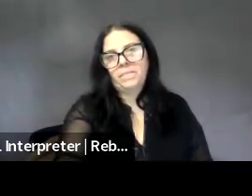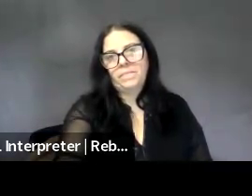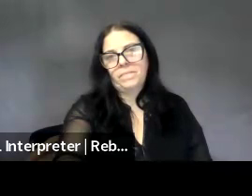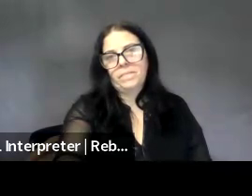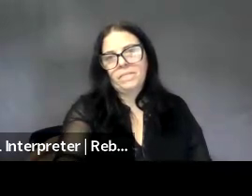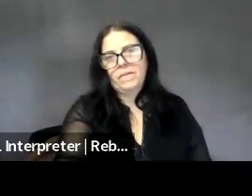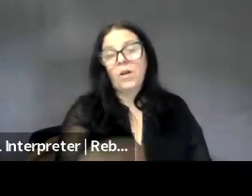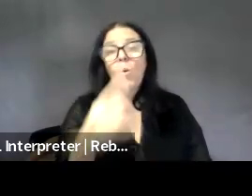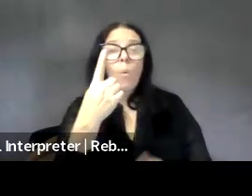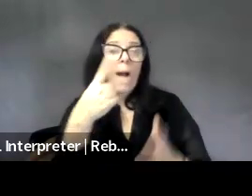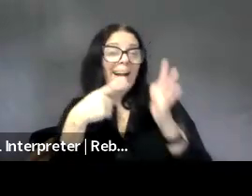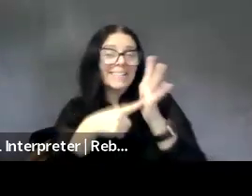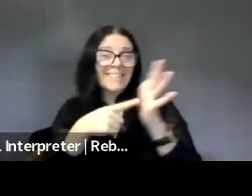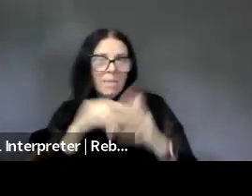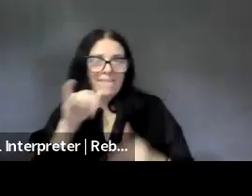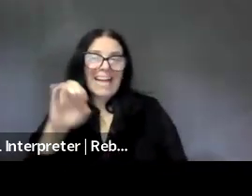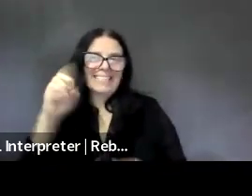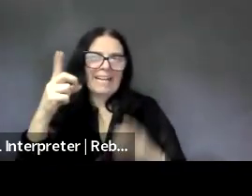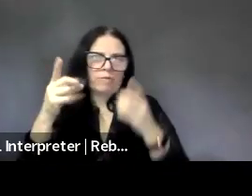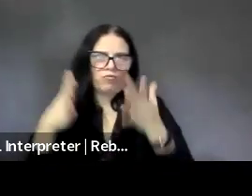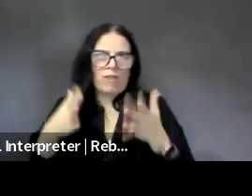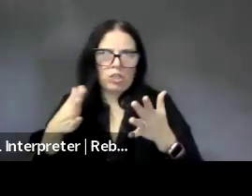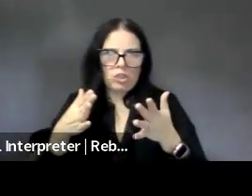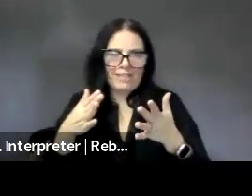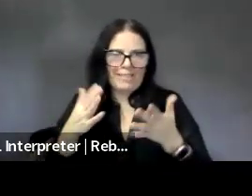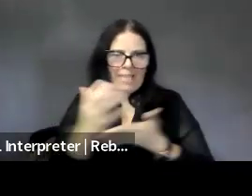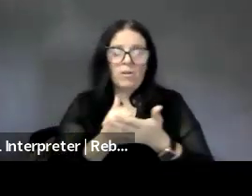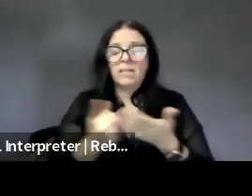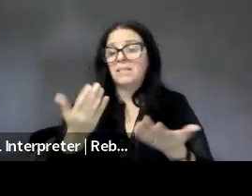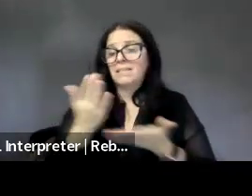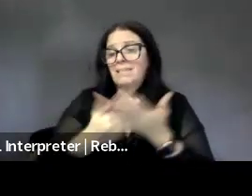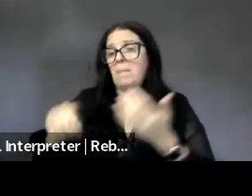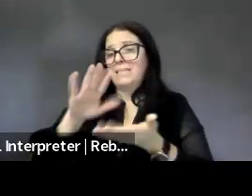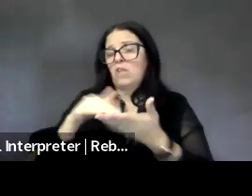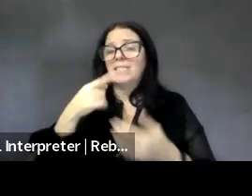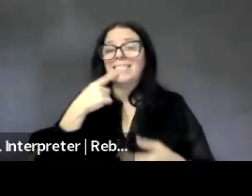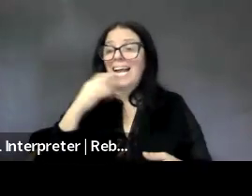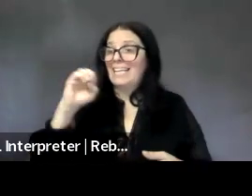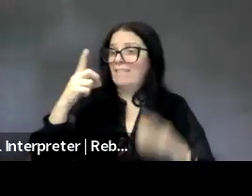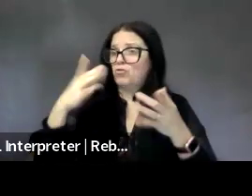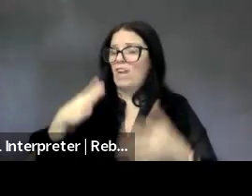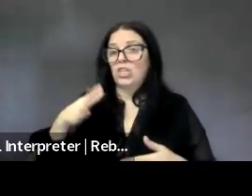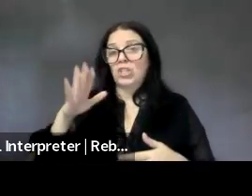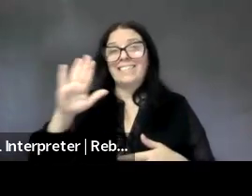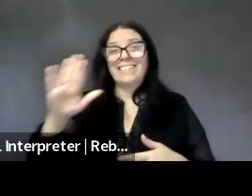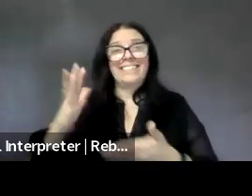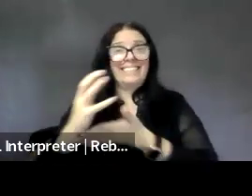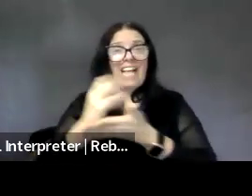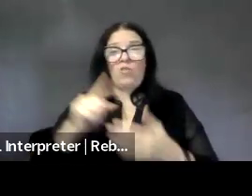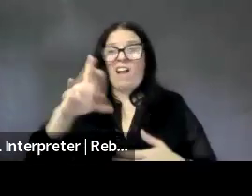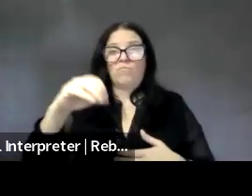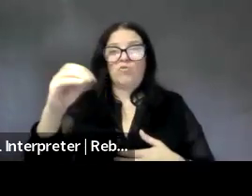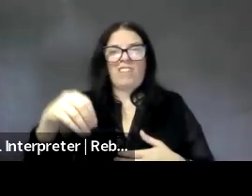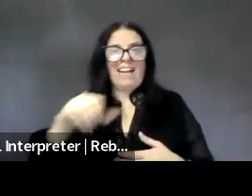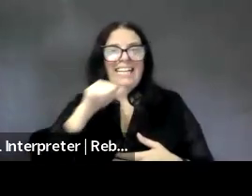100% of the executive director's salary is indirect. And you have the right to do that. And doing that keeps your executive director from